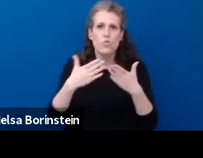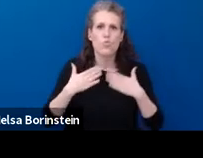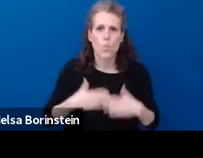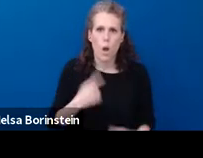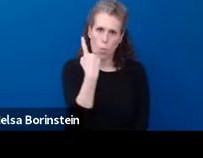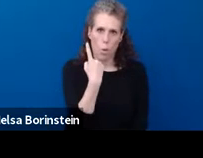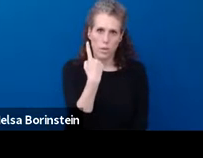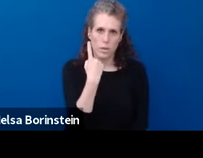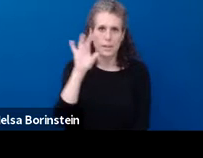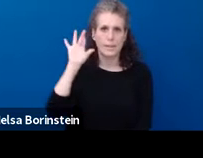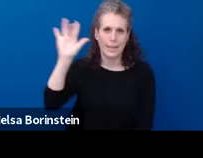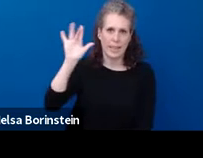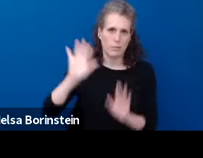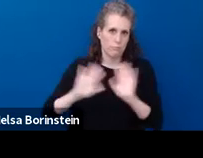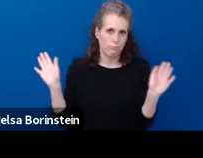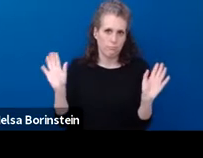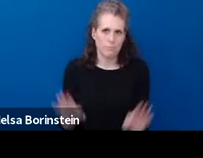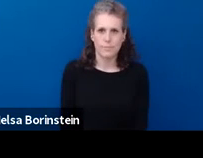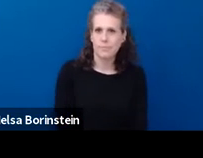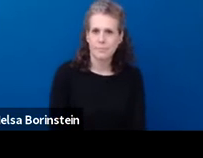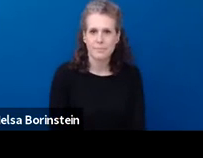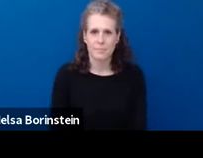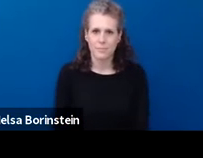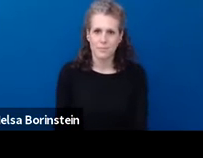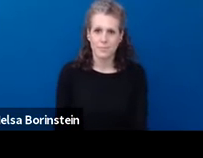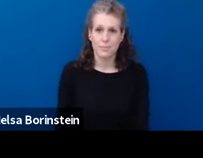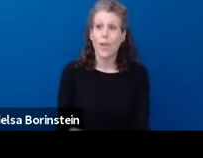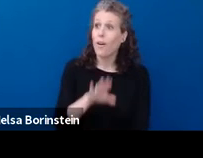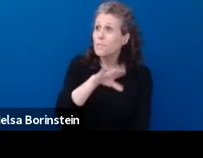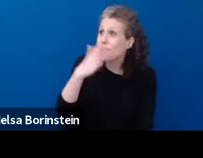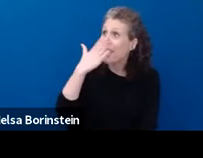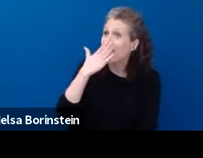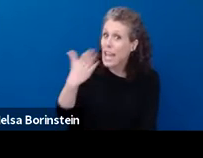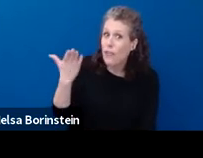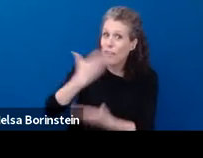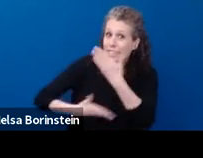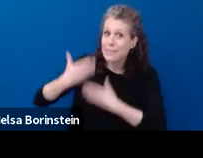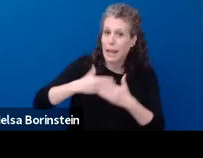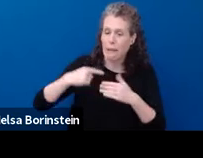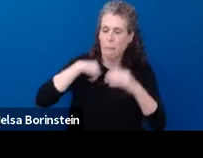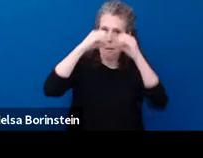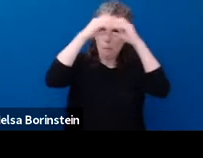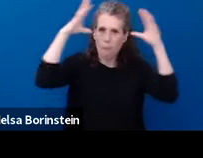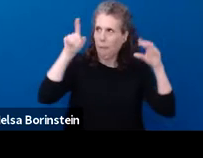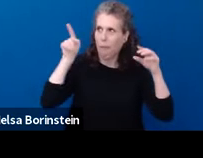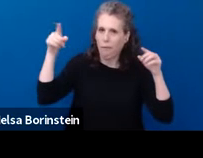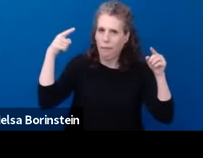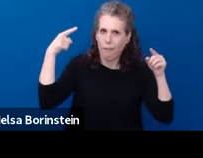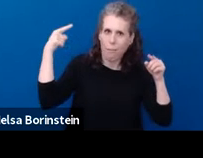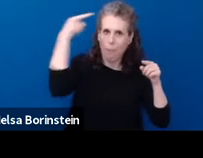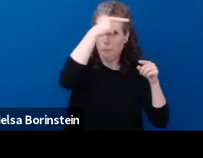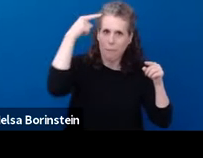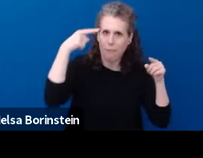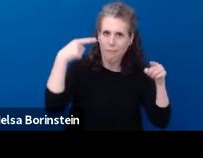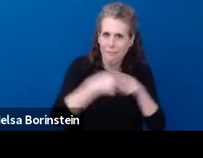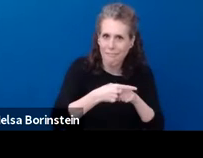you. That was good. I had the wrong idea about how that should happen, but thank you very much, Eva. And if you have any